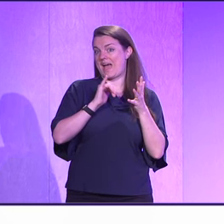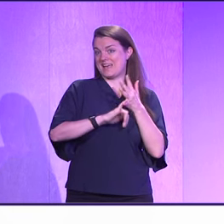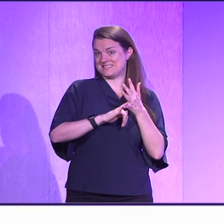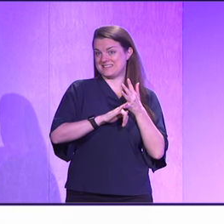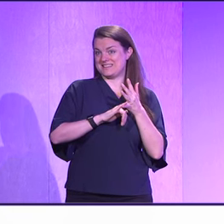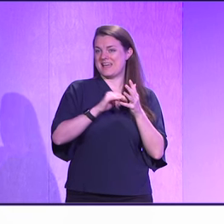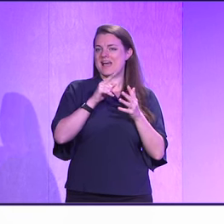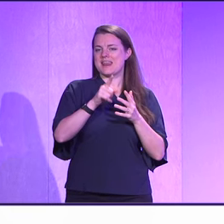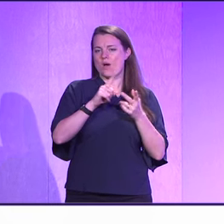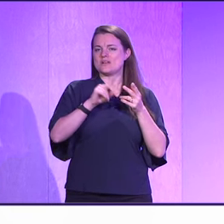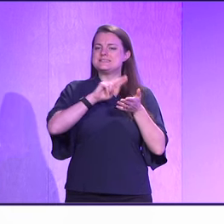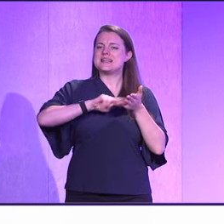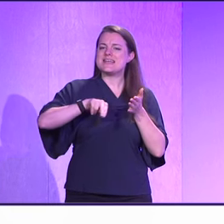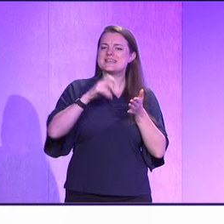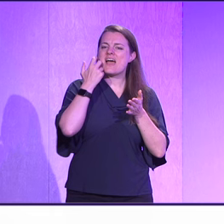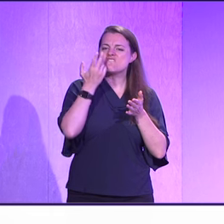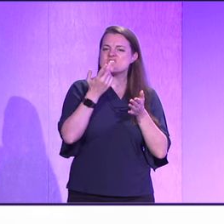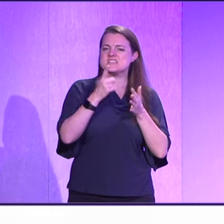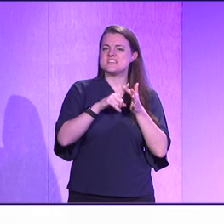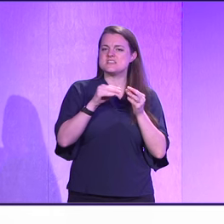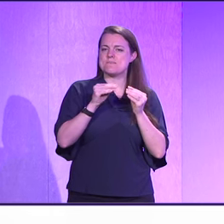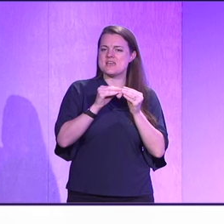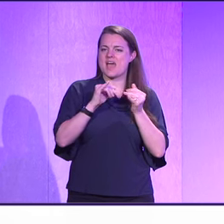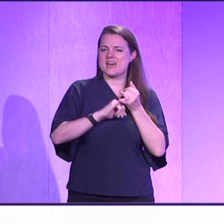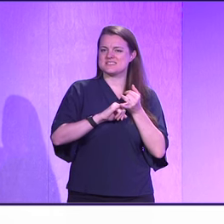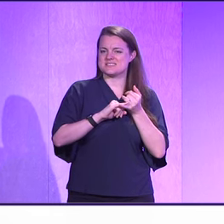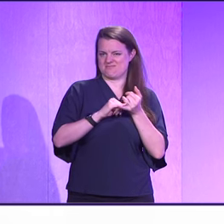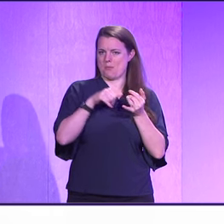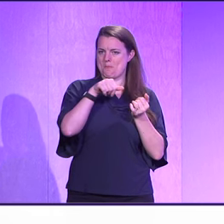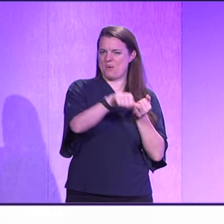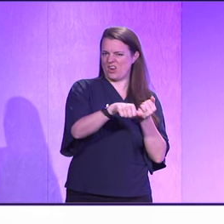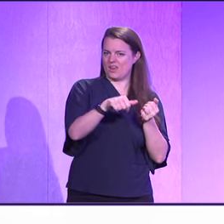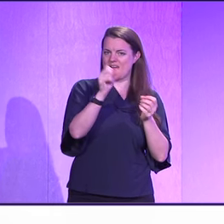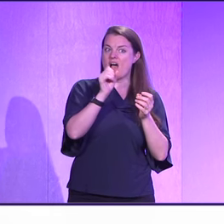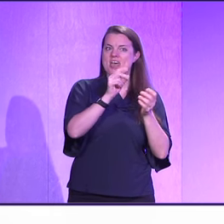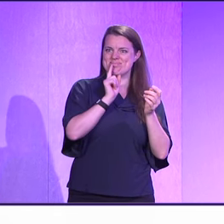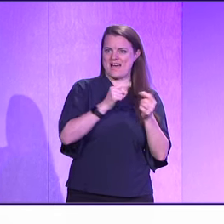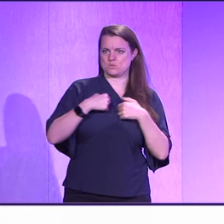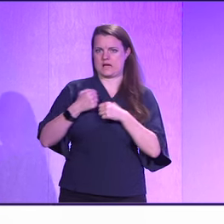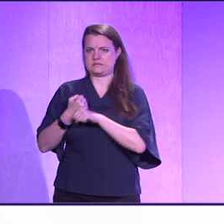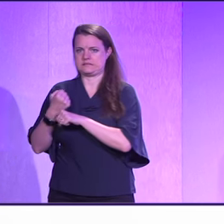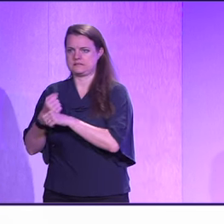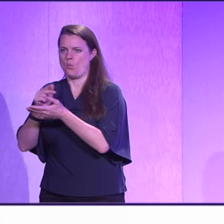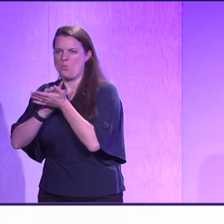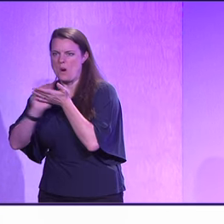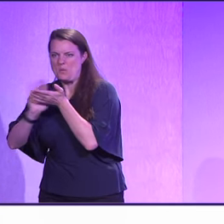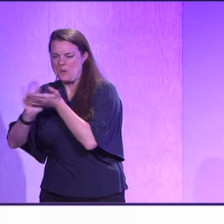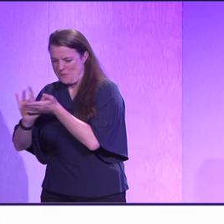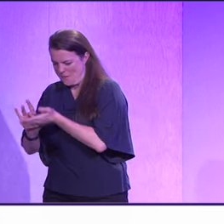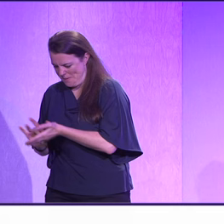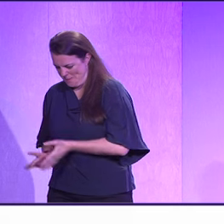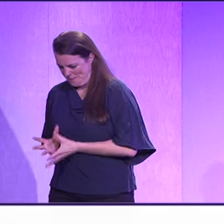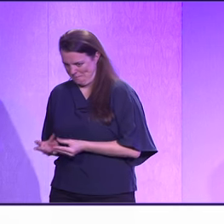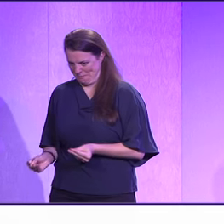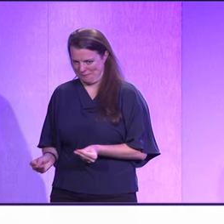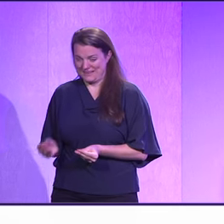if they created delete every EBS volume button, that's what we did. We had an API call for that because we were super clever. And then we auto-generated the UI for